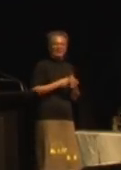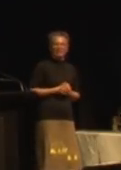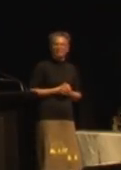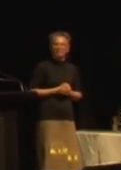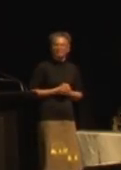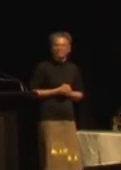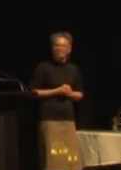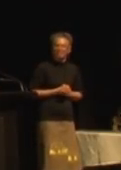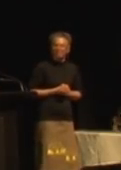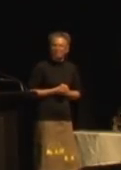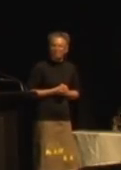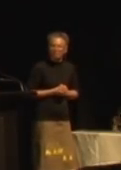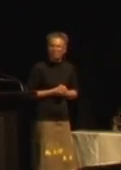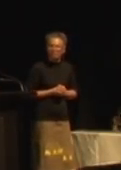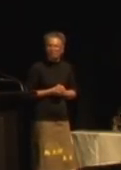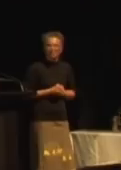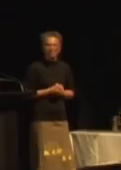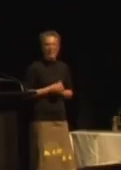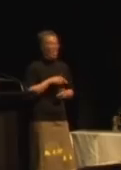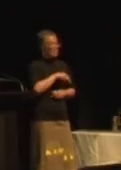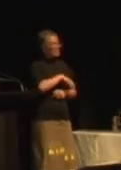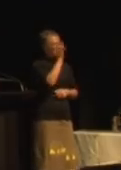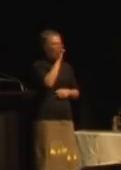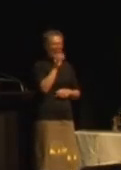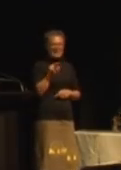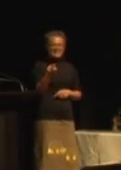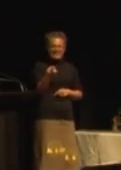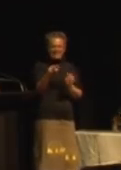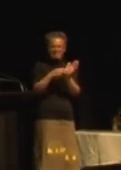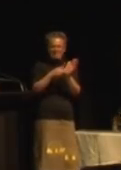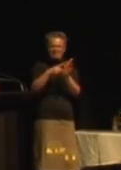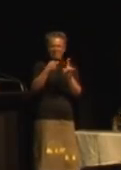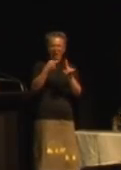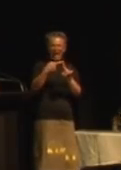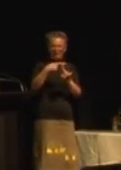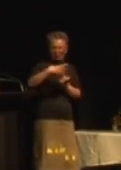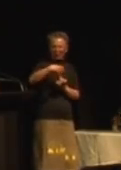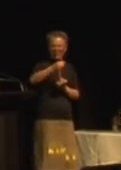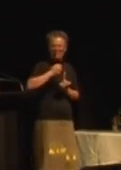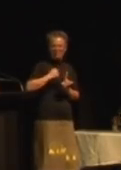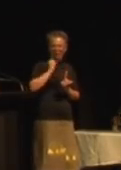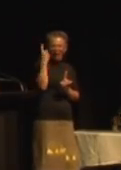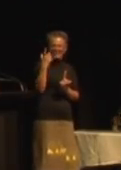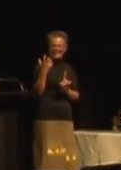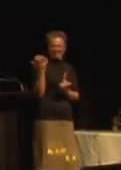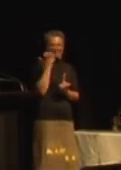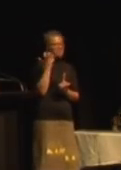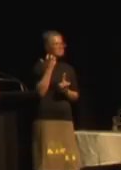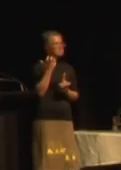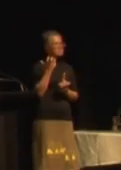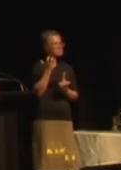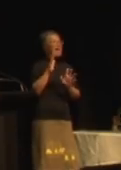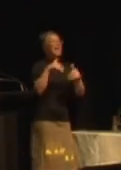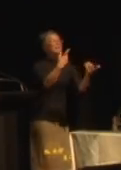So when Michael did this morning, I was like, oh, he stole my idea. So I'm going to give you a minute to think about